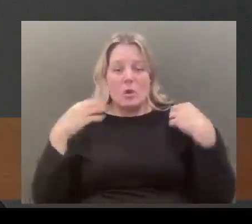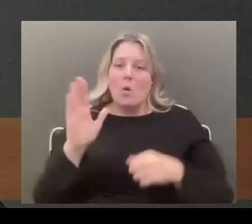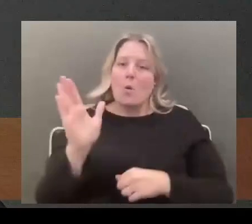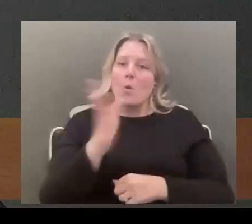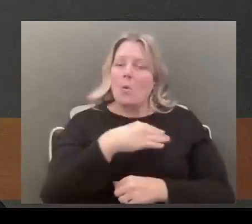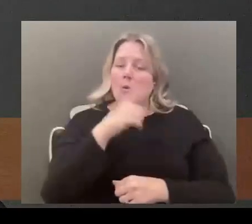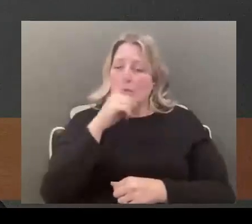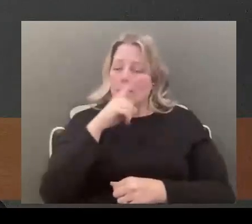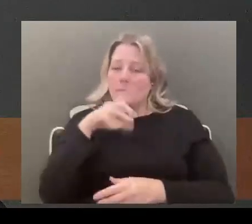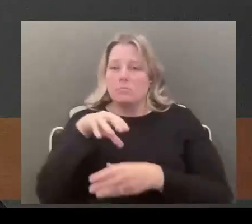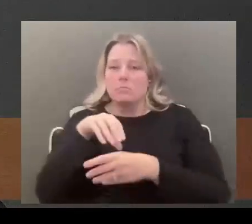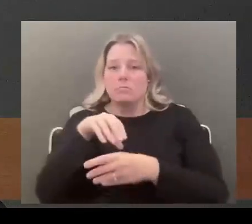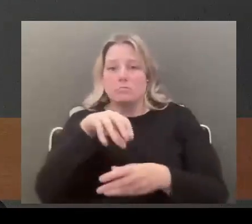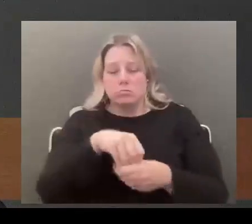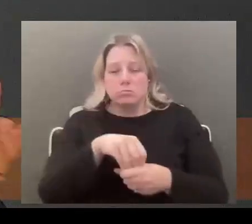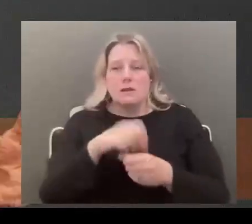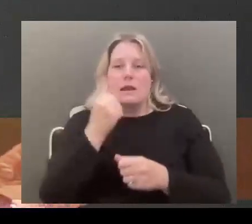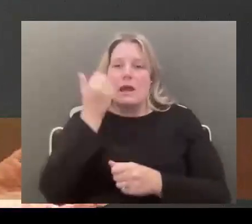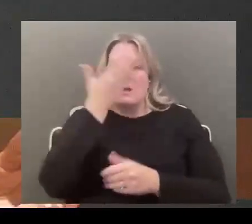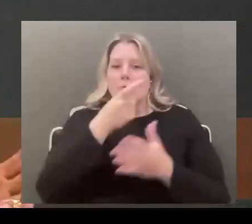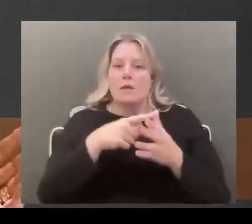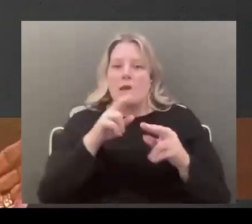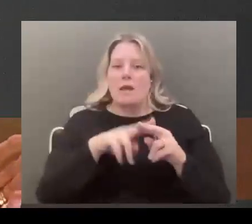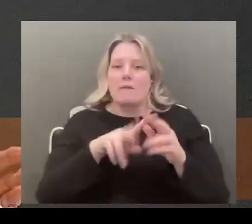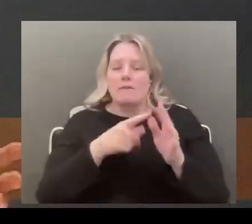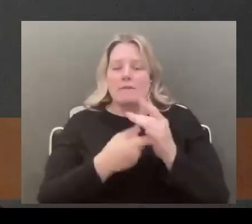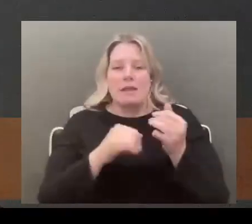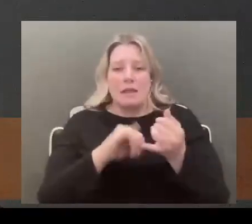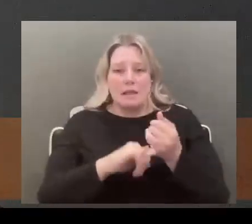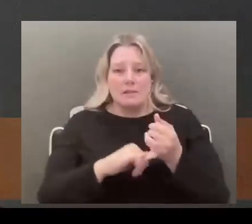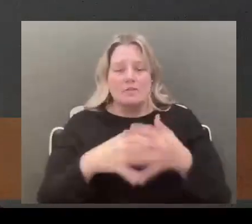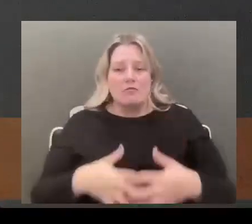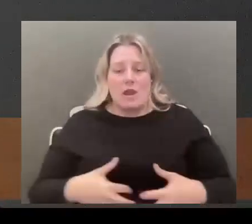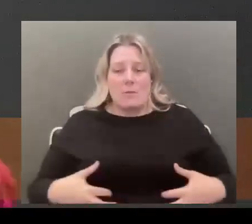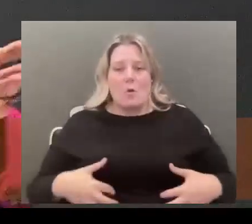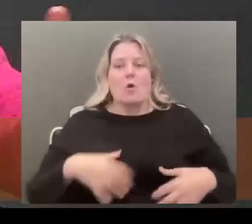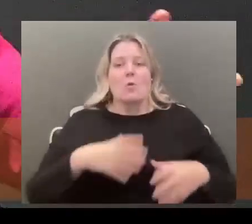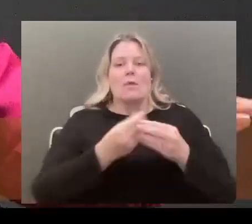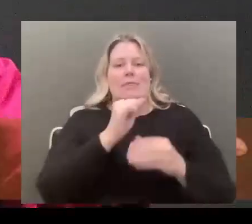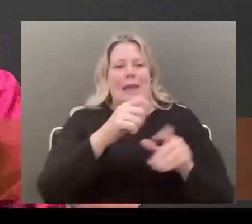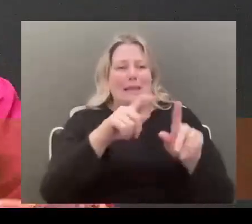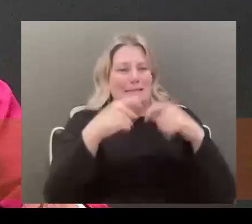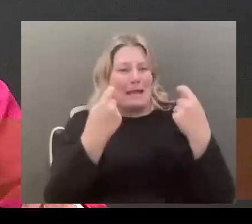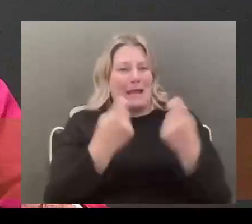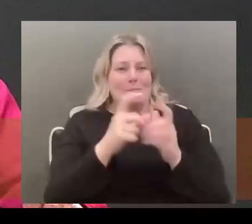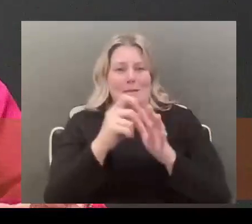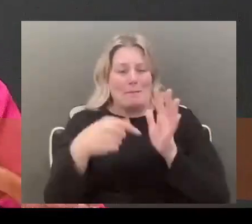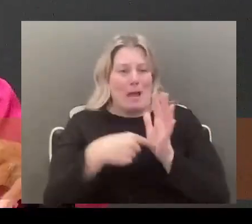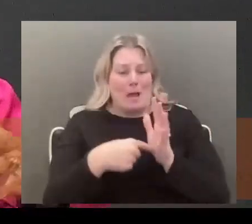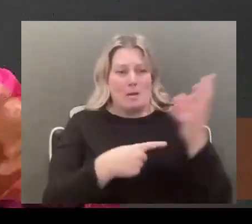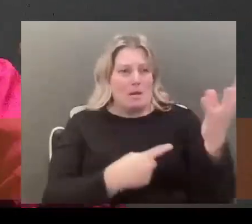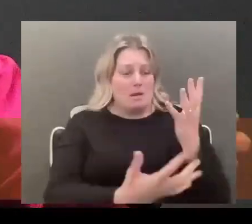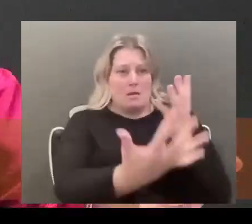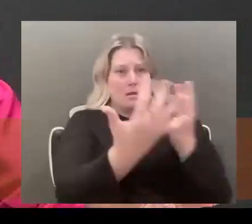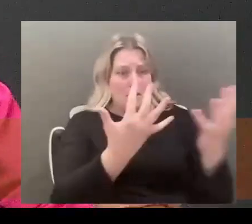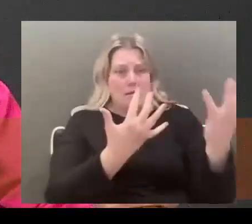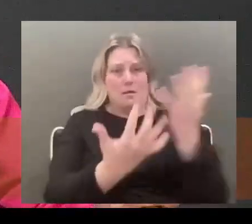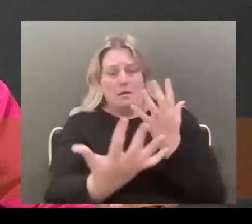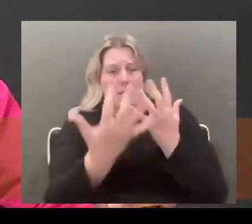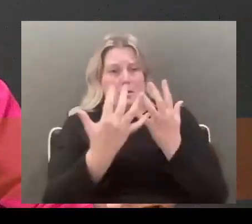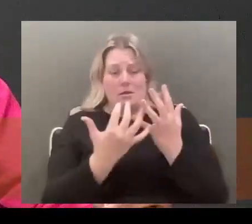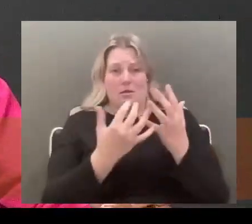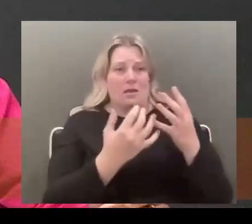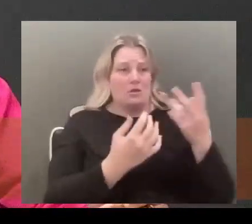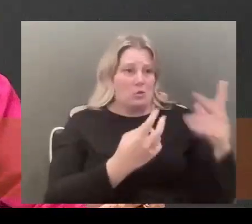Aboriginal Affairs Framework came along with their teams and their departments, you know, up to 20 teams with the, you know, with the 20 members of the team